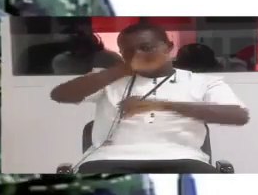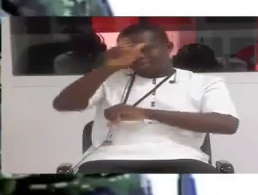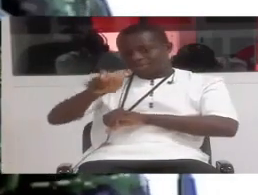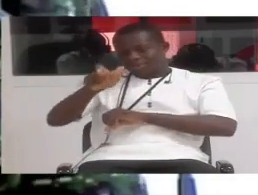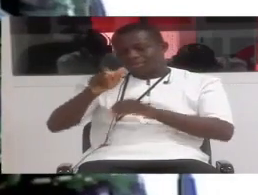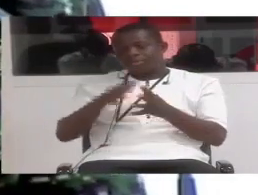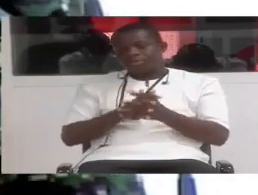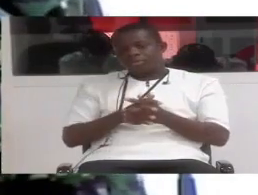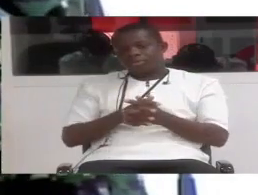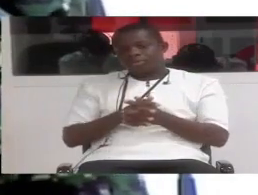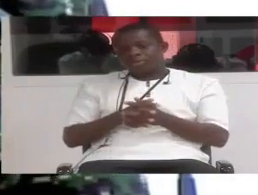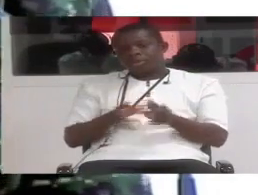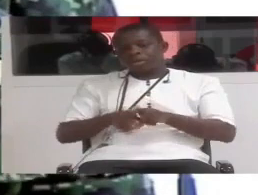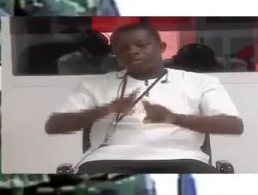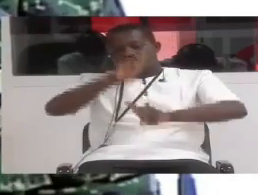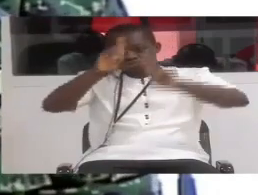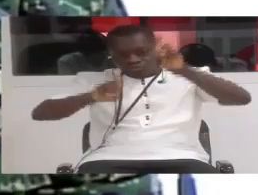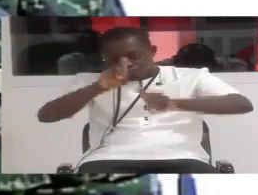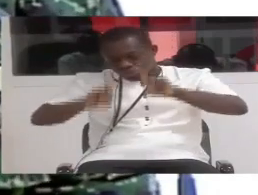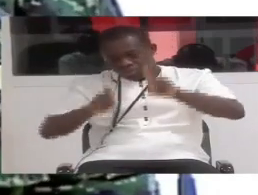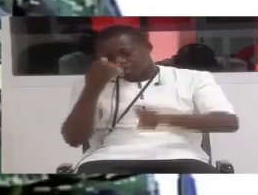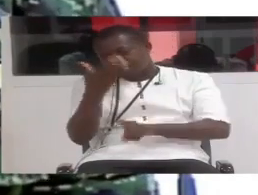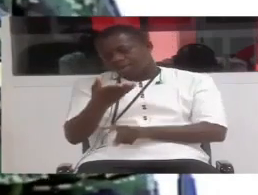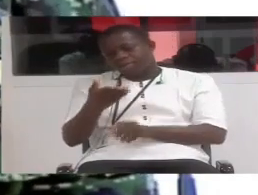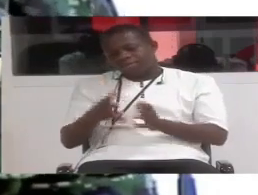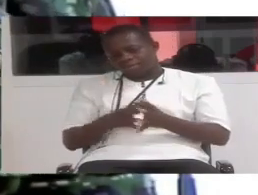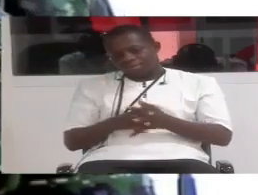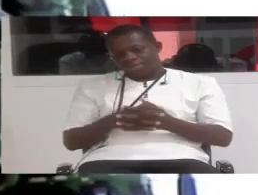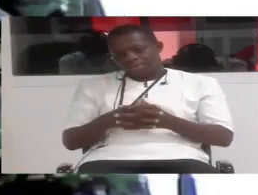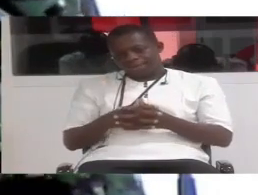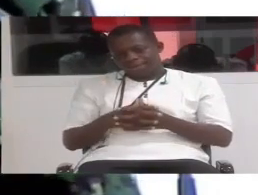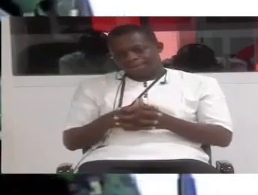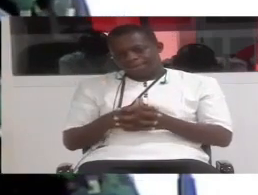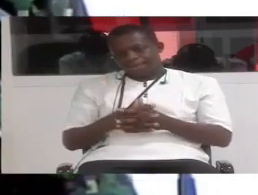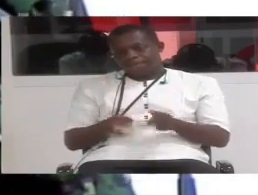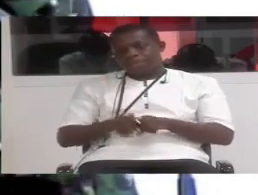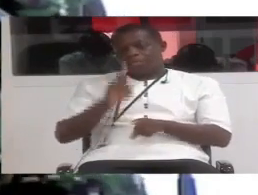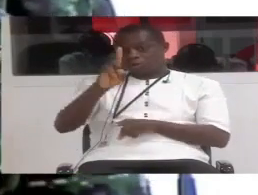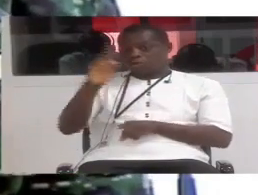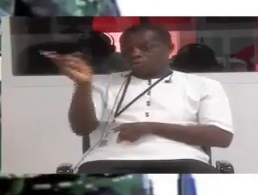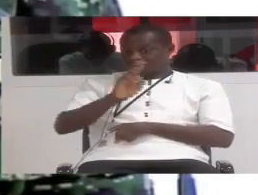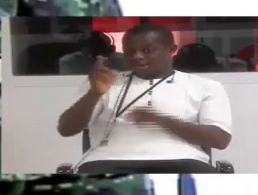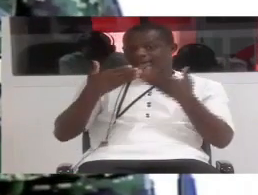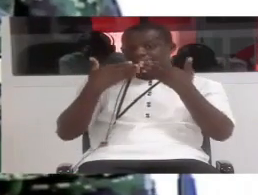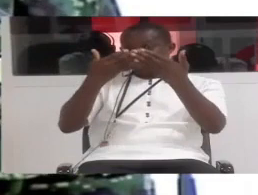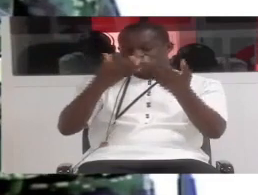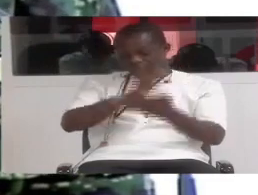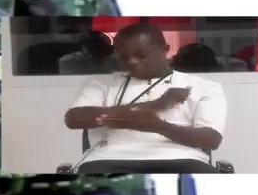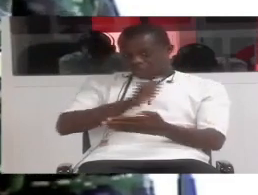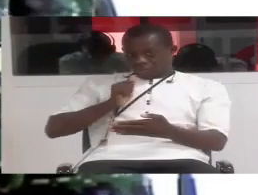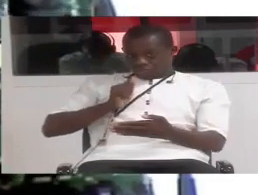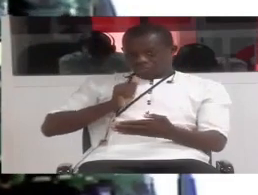officers. Ño len don interrogate. They were the ones that were interrogating them. Wa ñun luñ ñu wax, but what they told